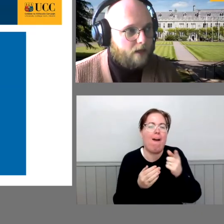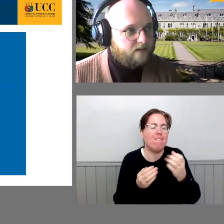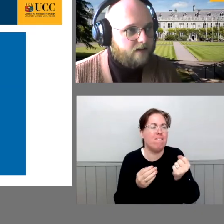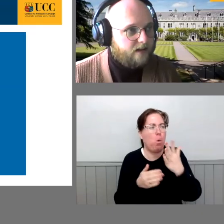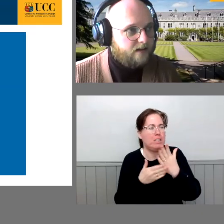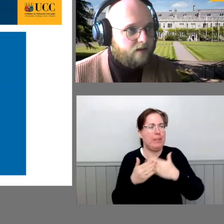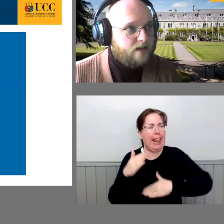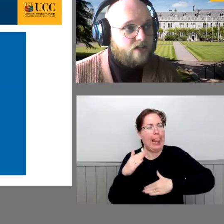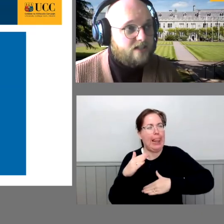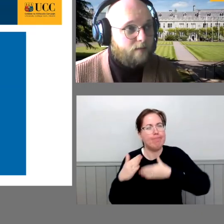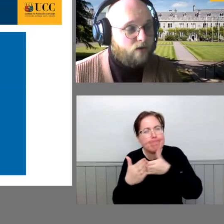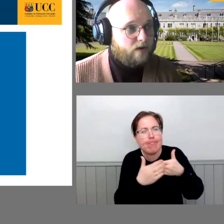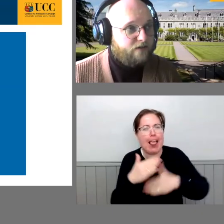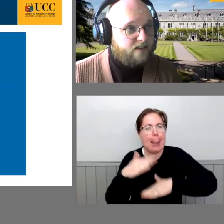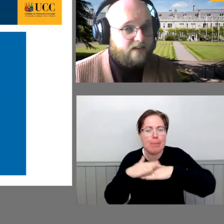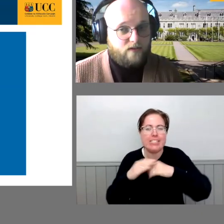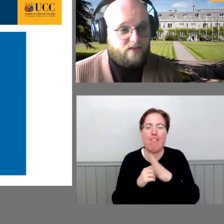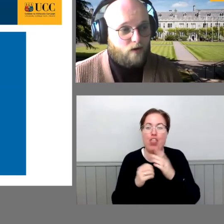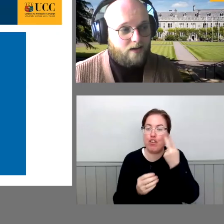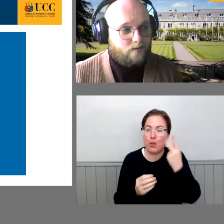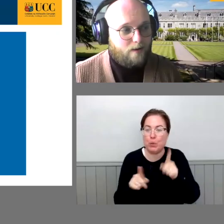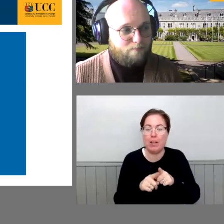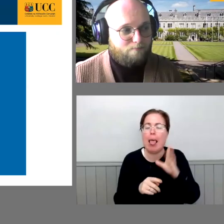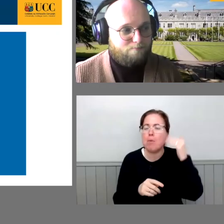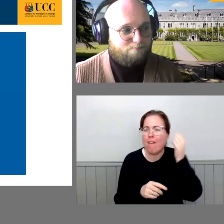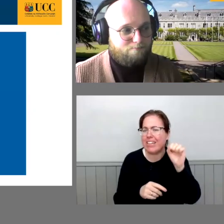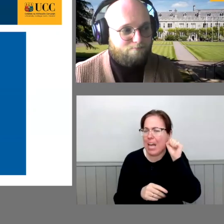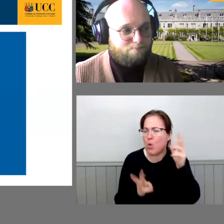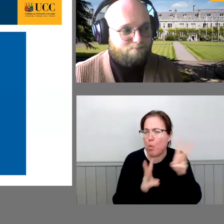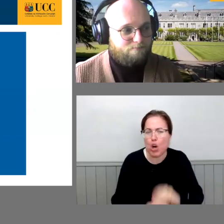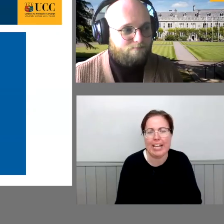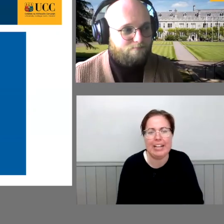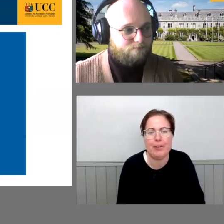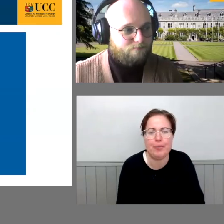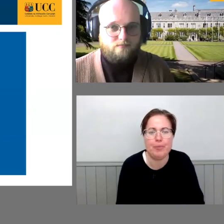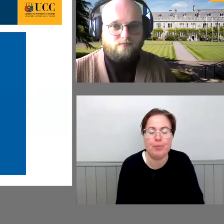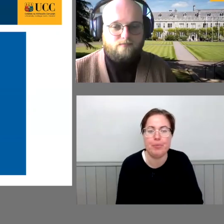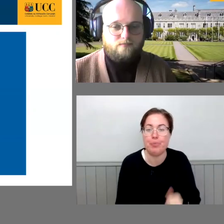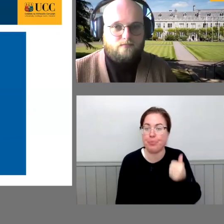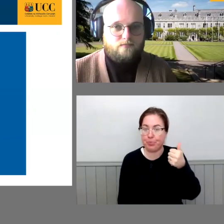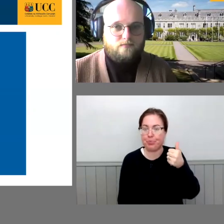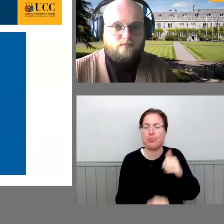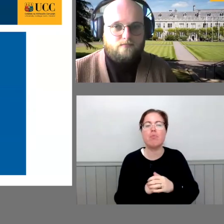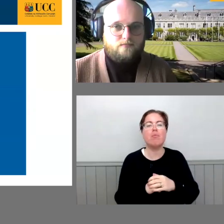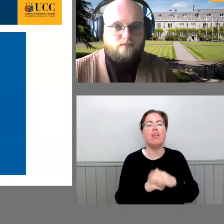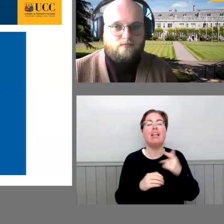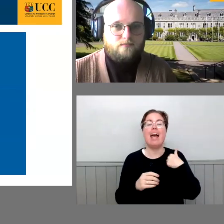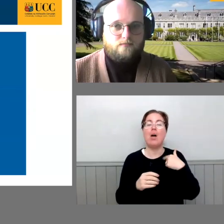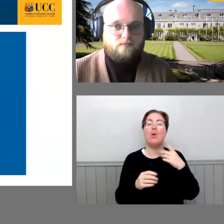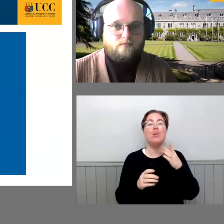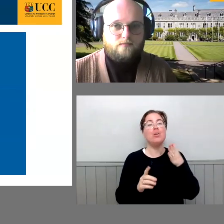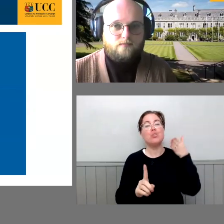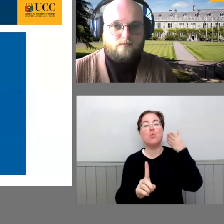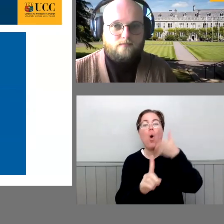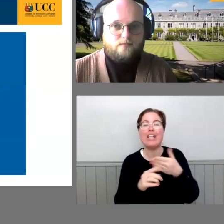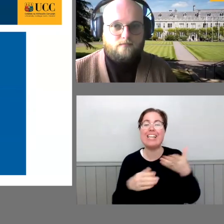So I'll start that there now. Just let me know if the sound isn't working as well. Towards inclusive health. Health experiences